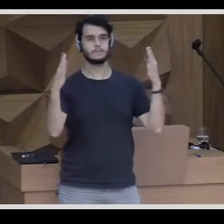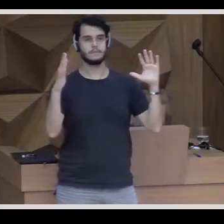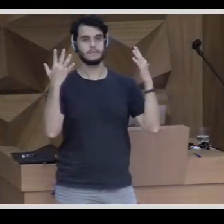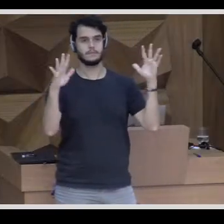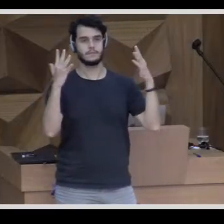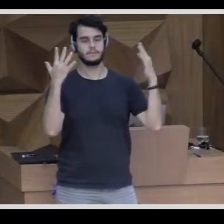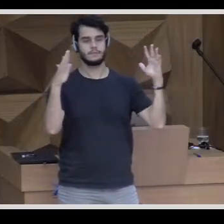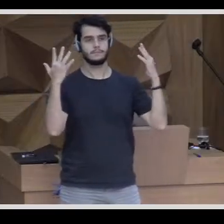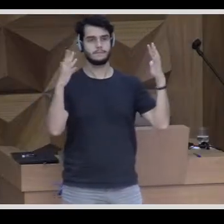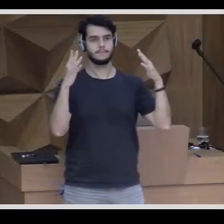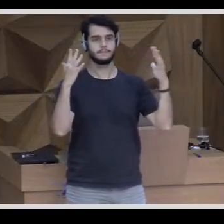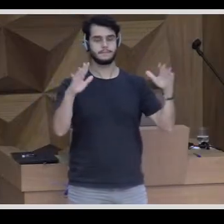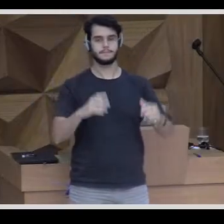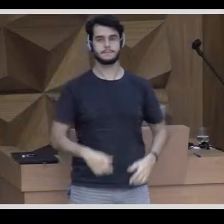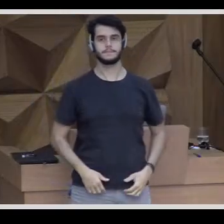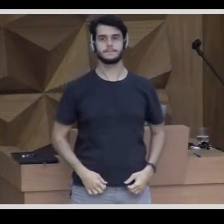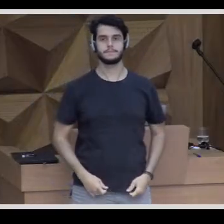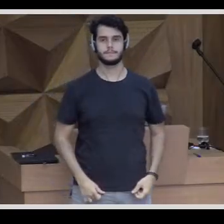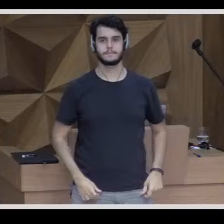For the questions.